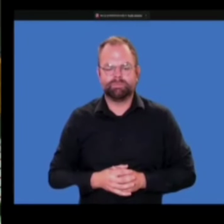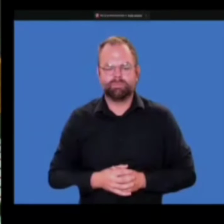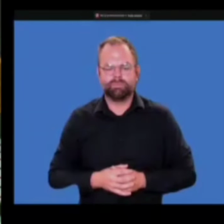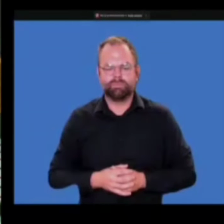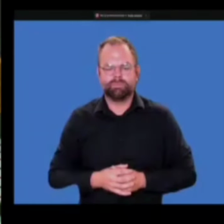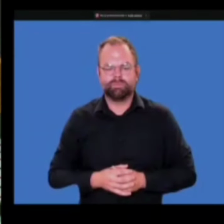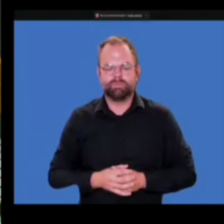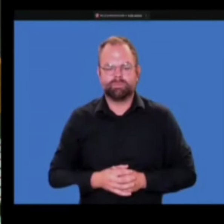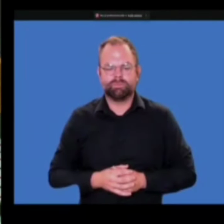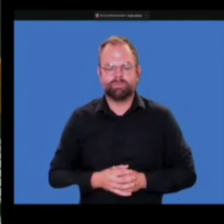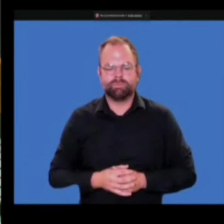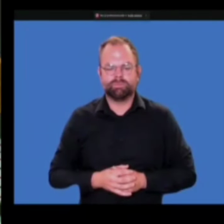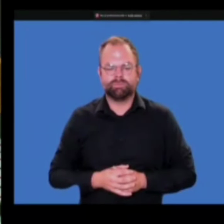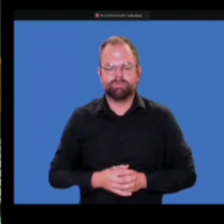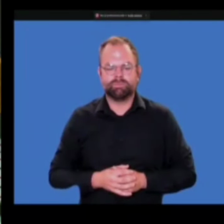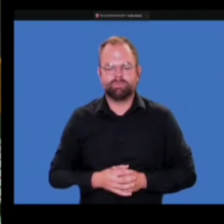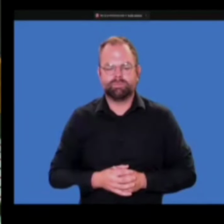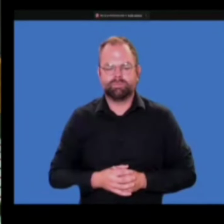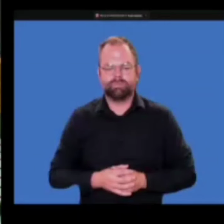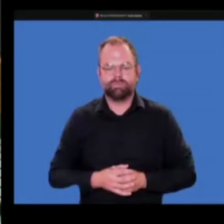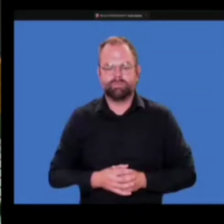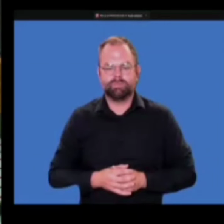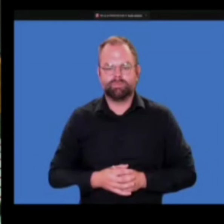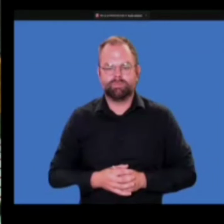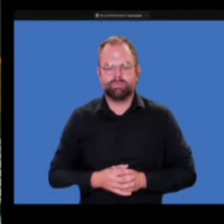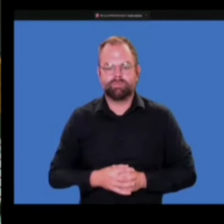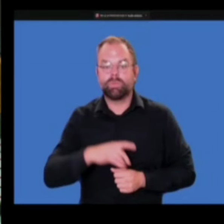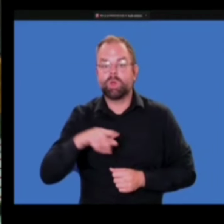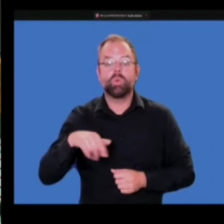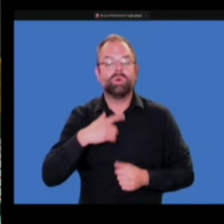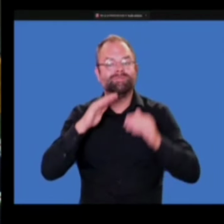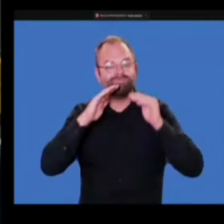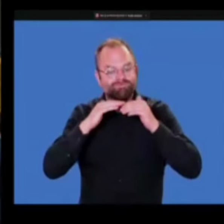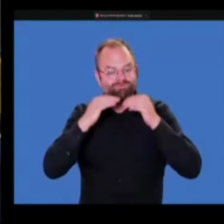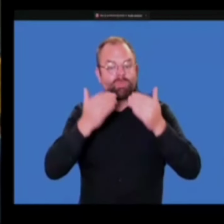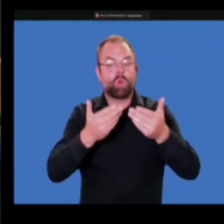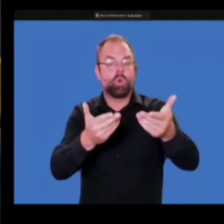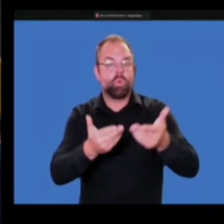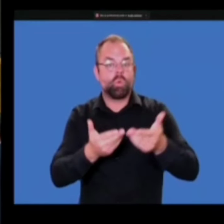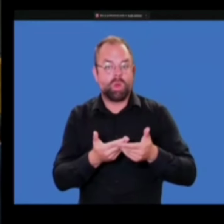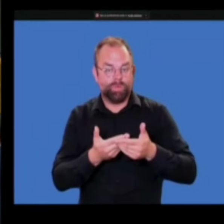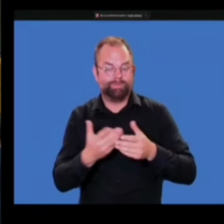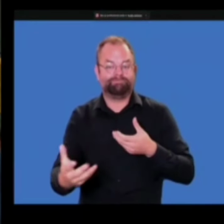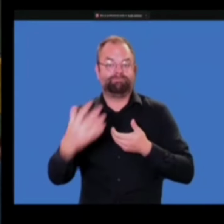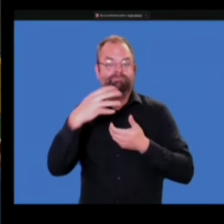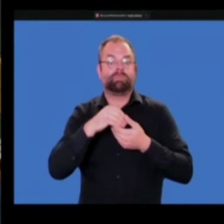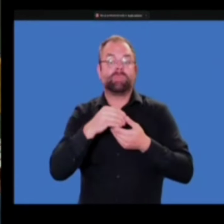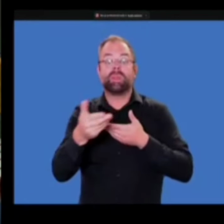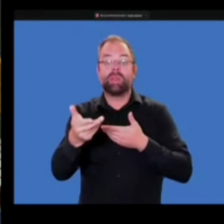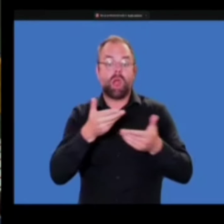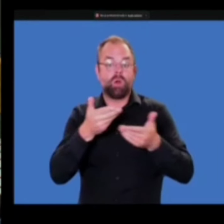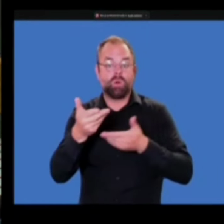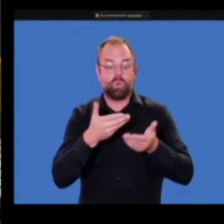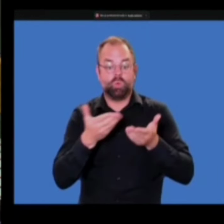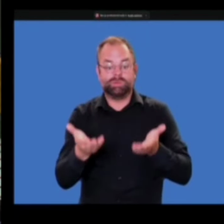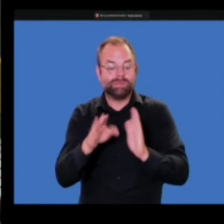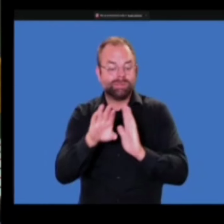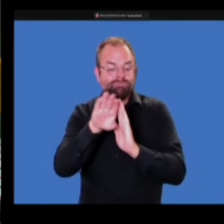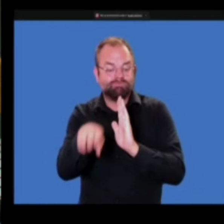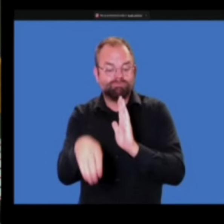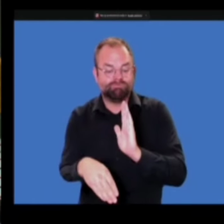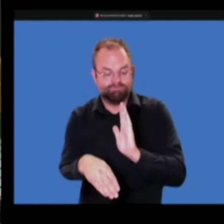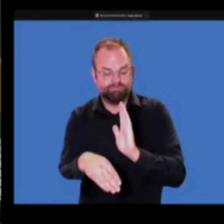This dialogue brings together member states and other relevant stakeholders to discuss the theme,